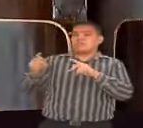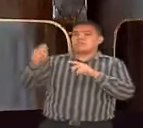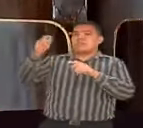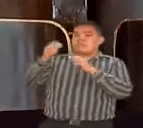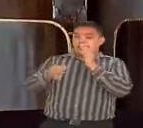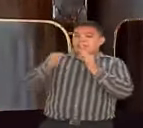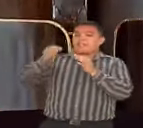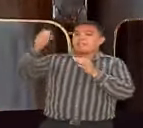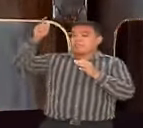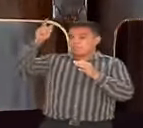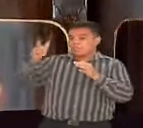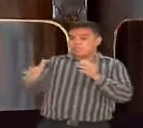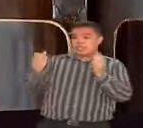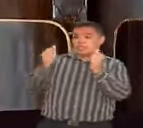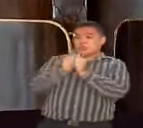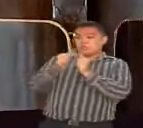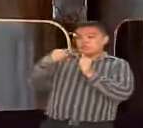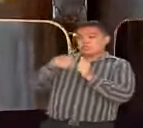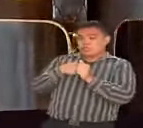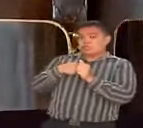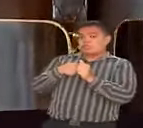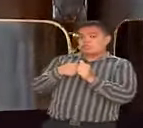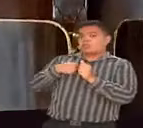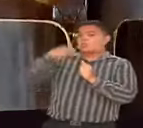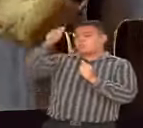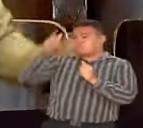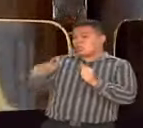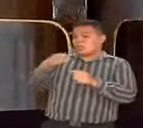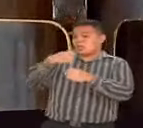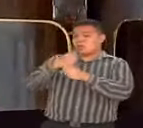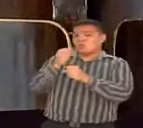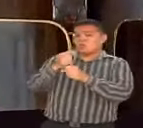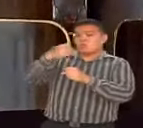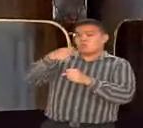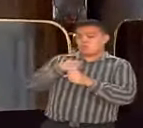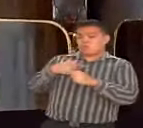if God, you know God is working in your life, surrender to the Lord.